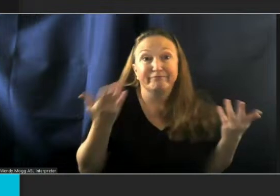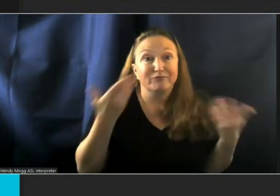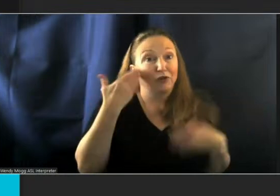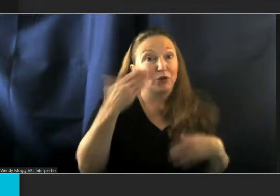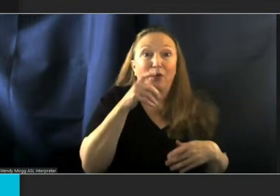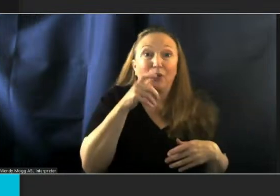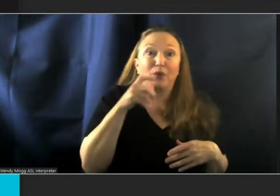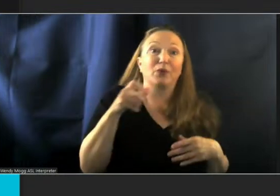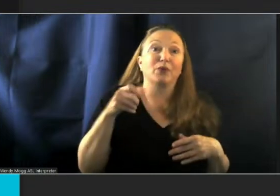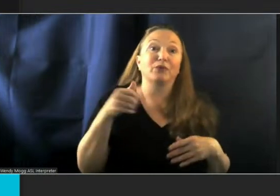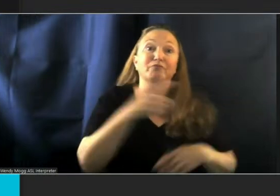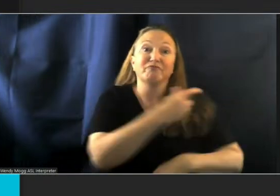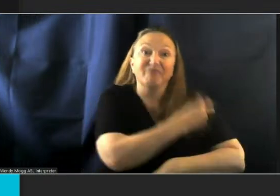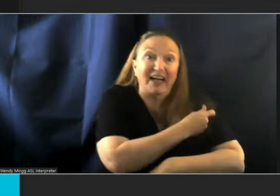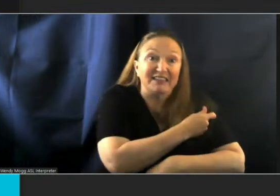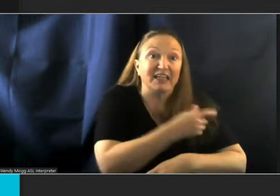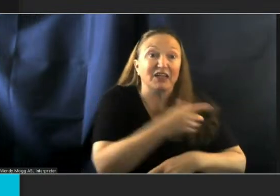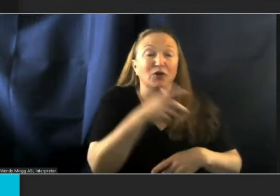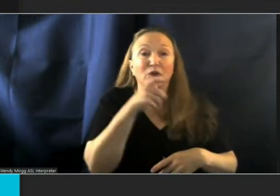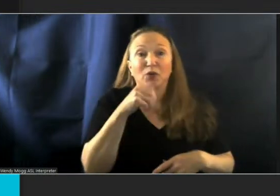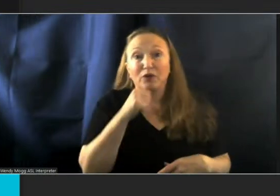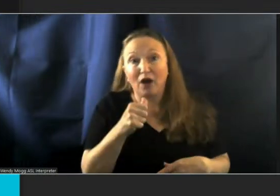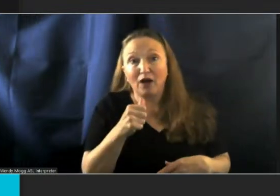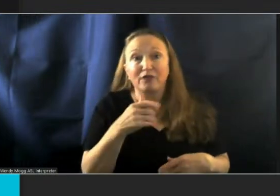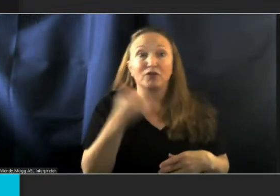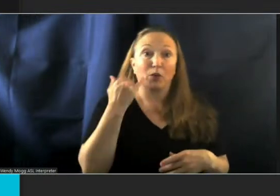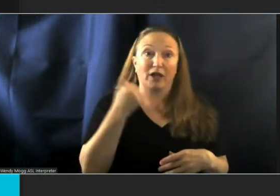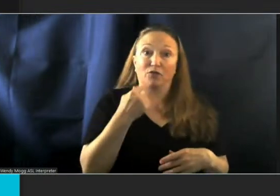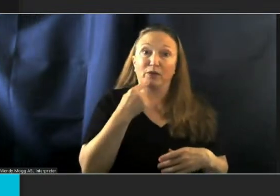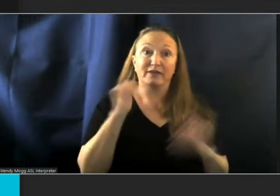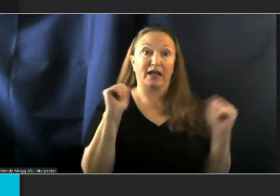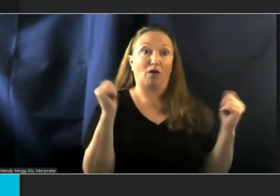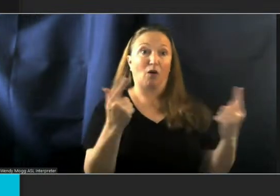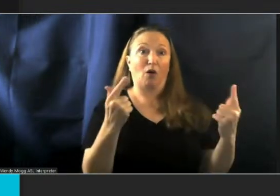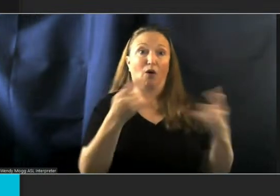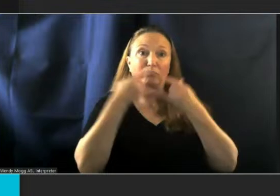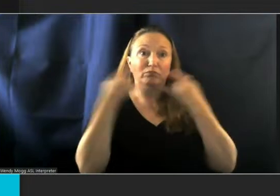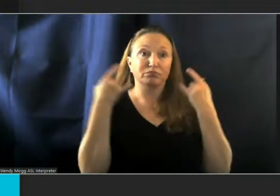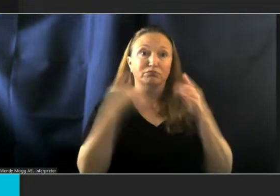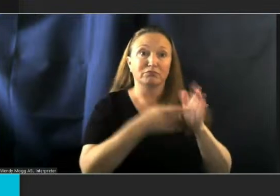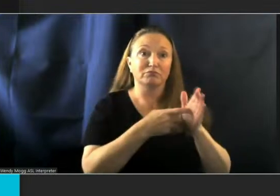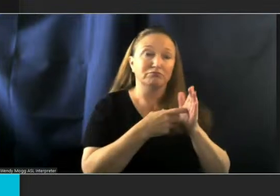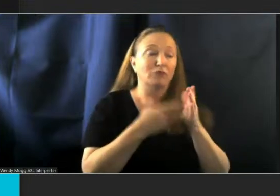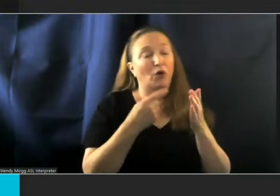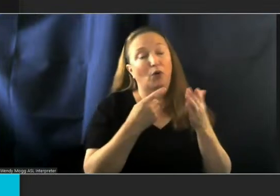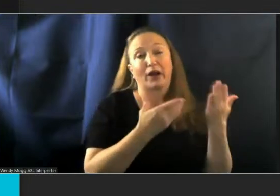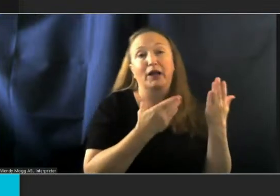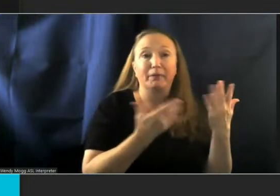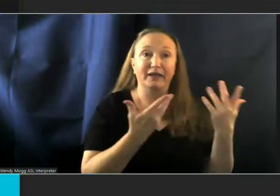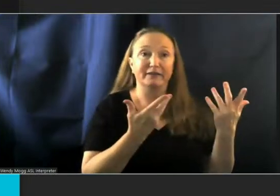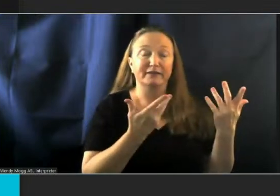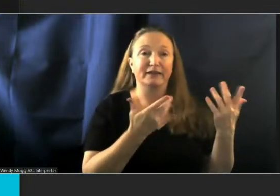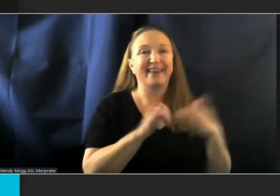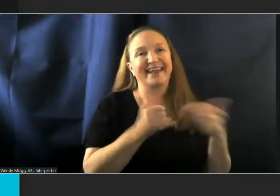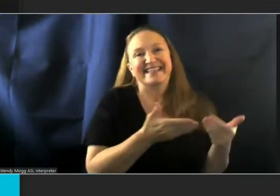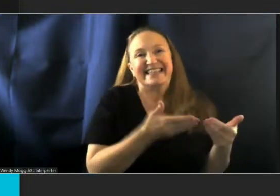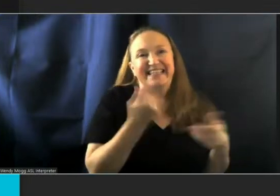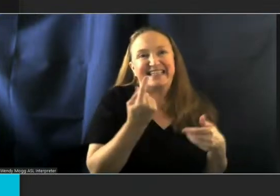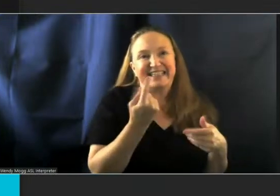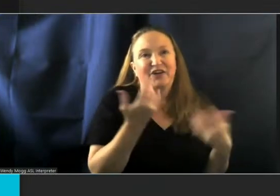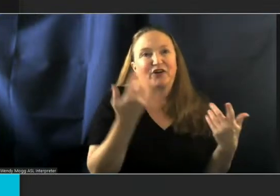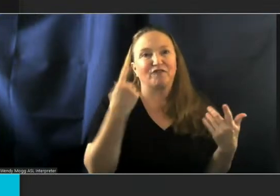So by saying that everybody should wear a mask inside in a public place, that's just making it easier for us to know